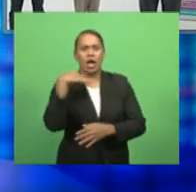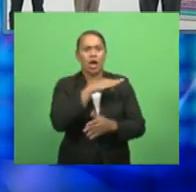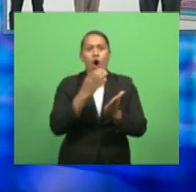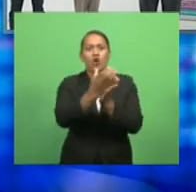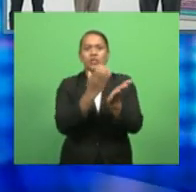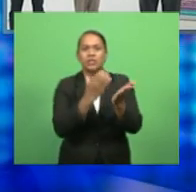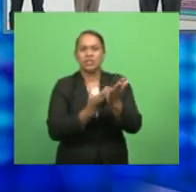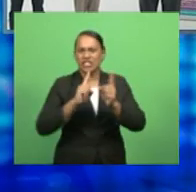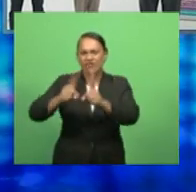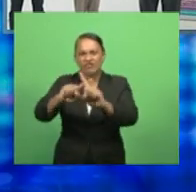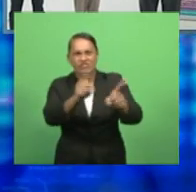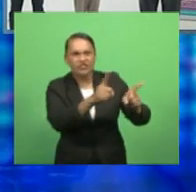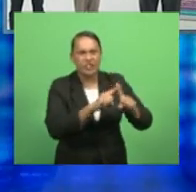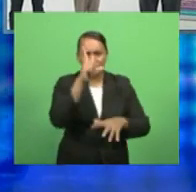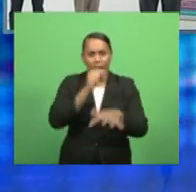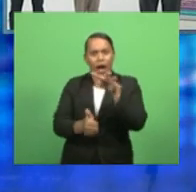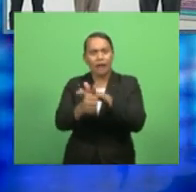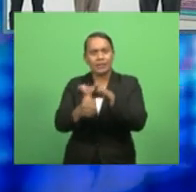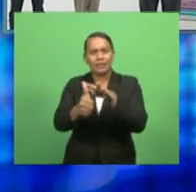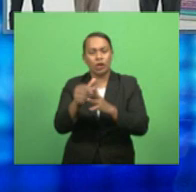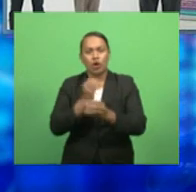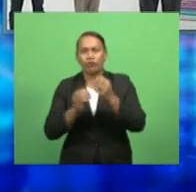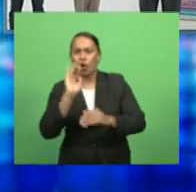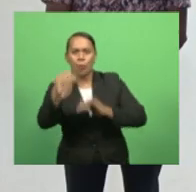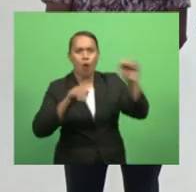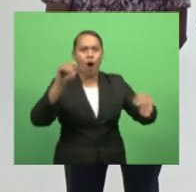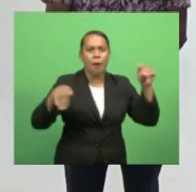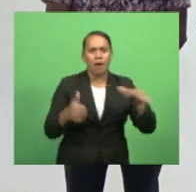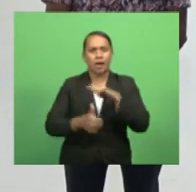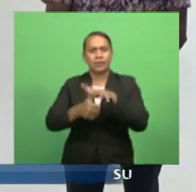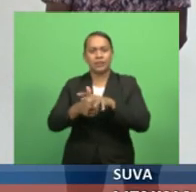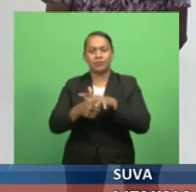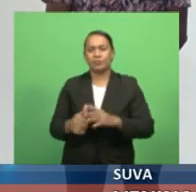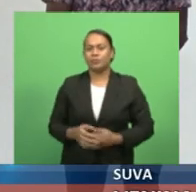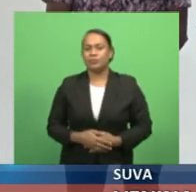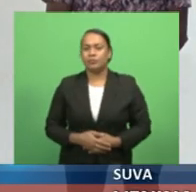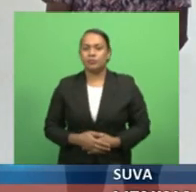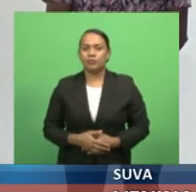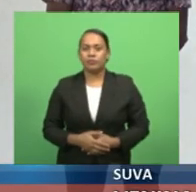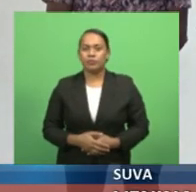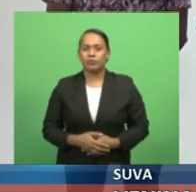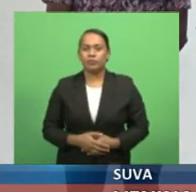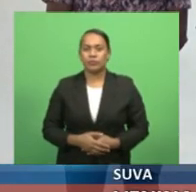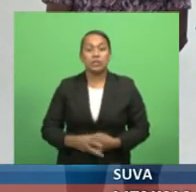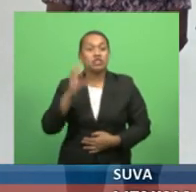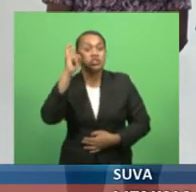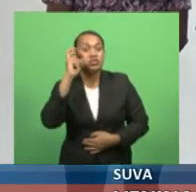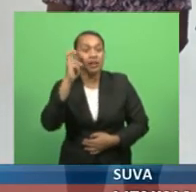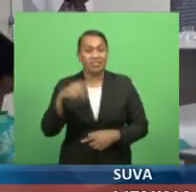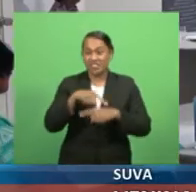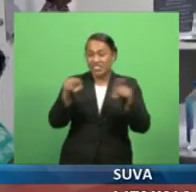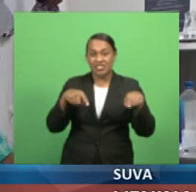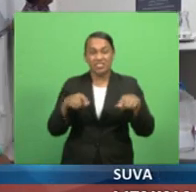from their office and homes. Venina Rakautonga with the details. The training stimulus package has been launched to minimize